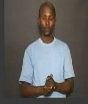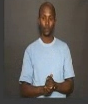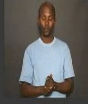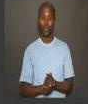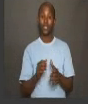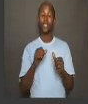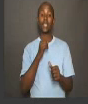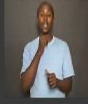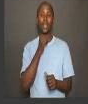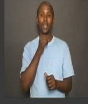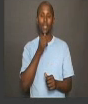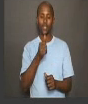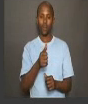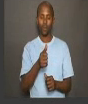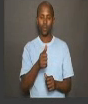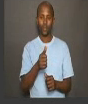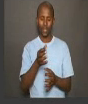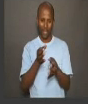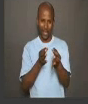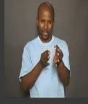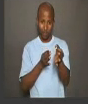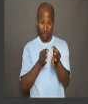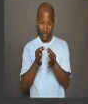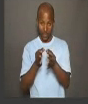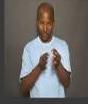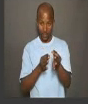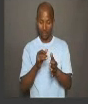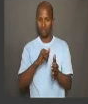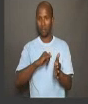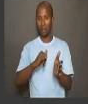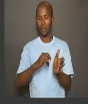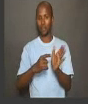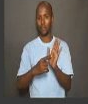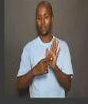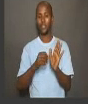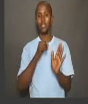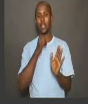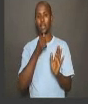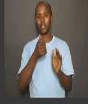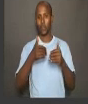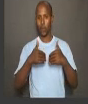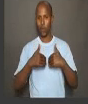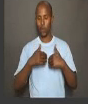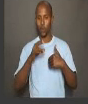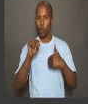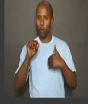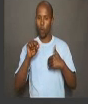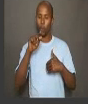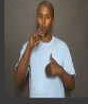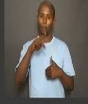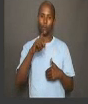The negation is expressed as there is no x for P